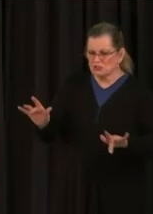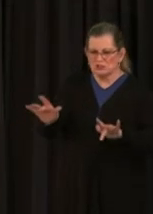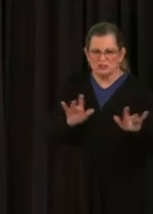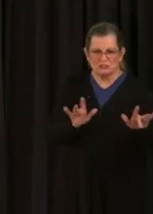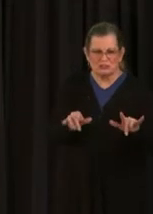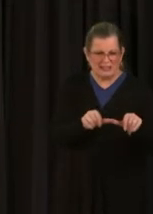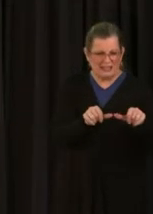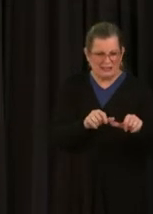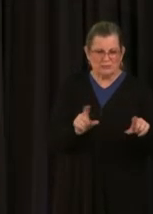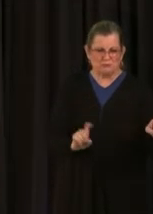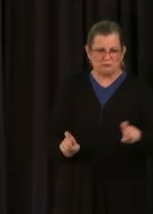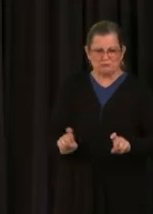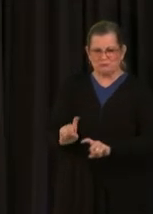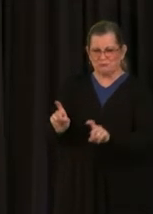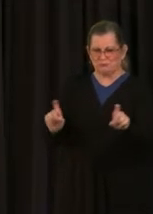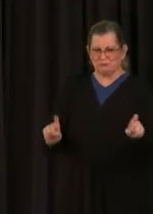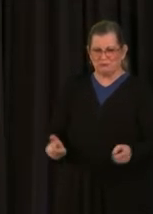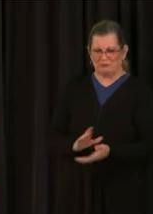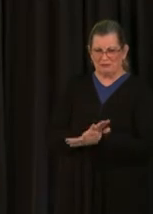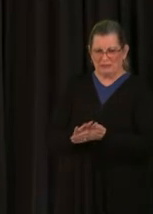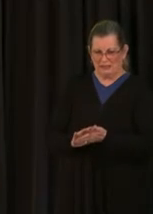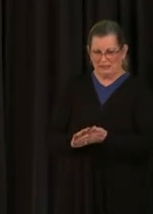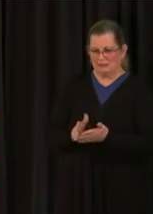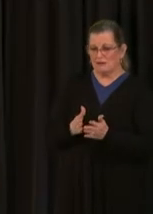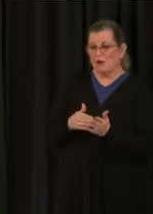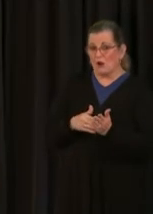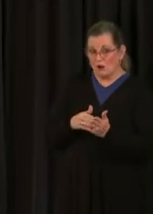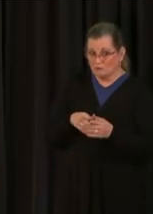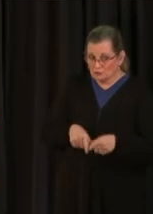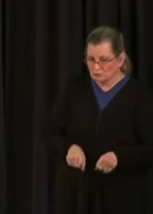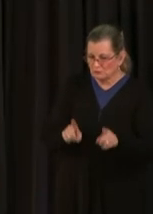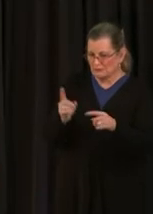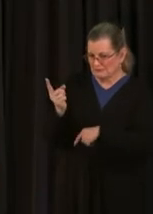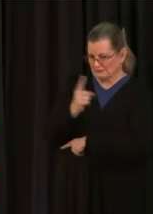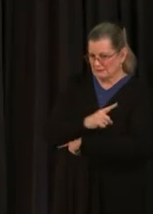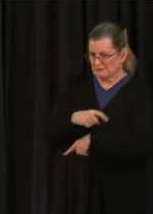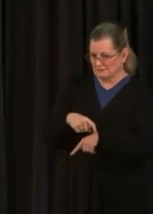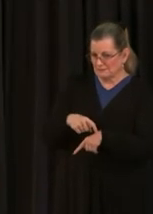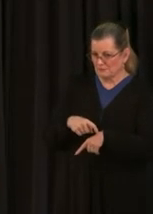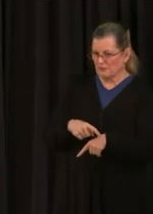to you about some of the safety protocols underway at Metro.